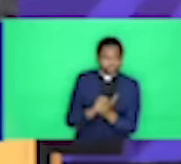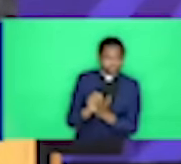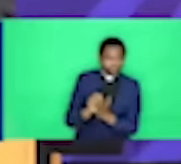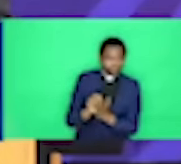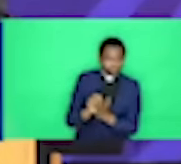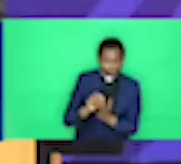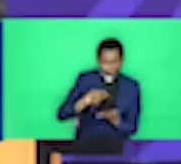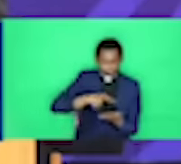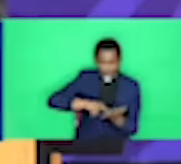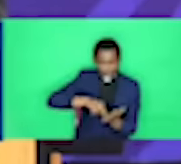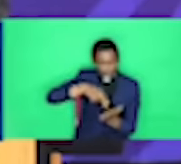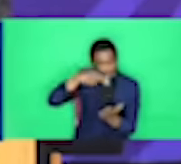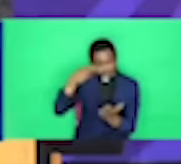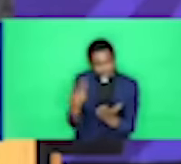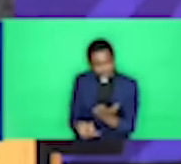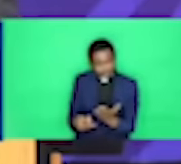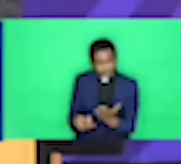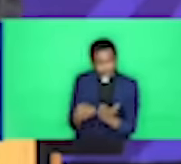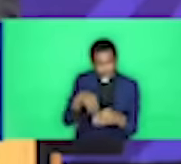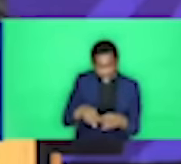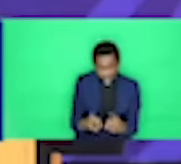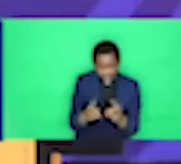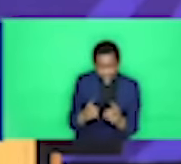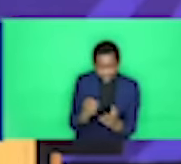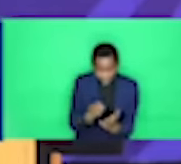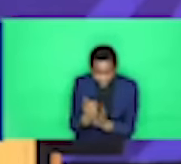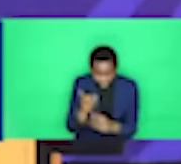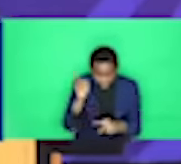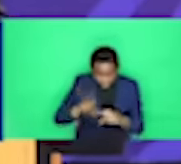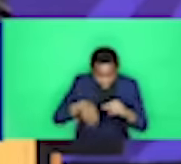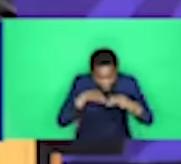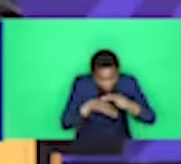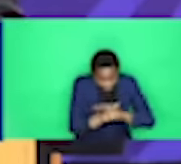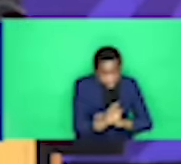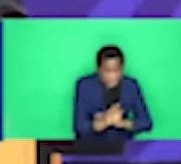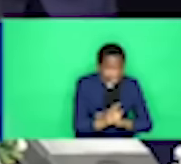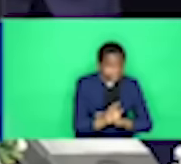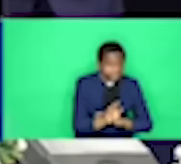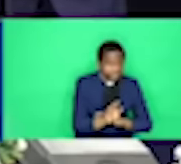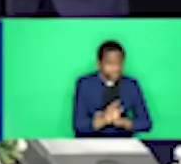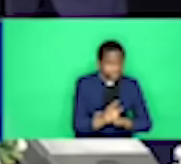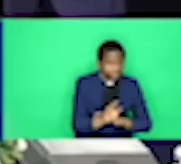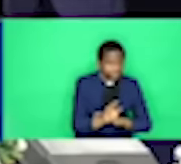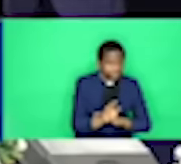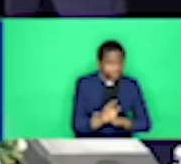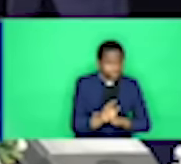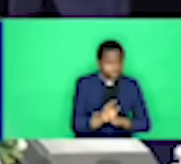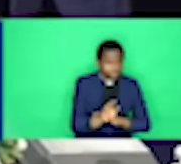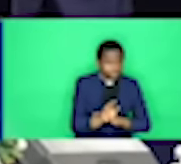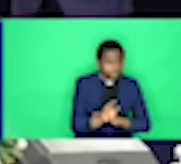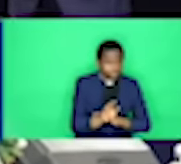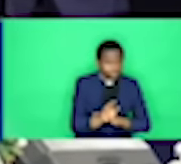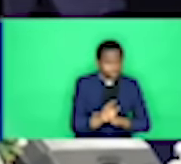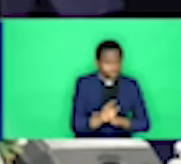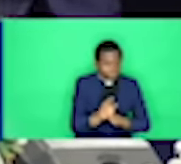in the streets. Honesty cannot enter. Na wadane atemu eni na tene akujina echi chi chi chi chi chi